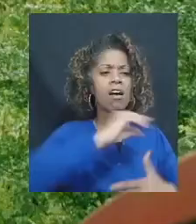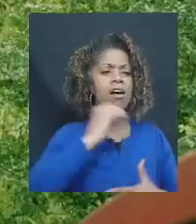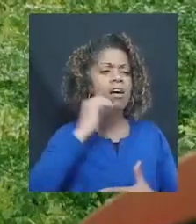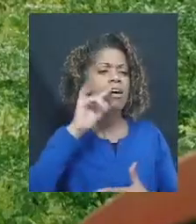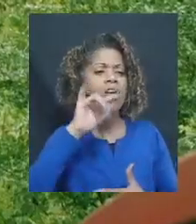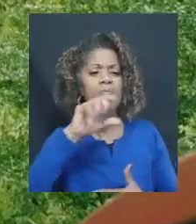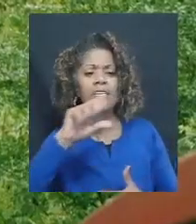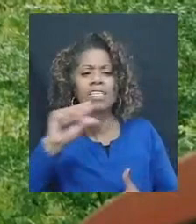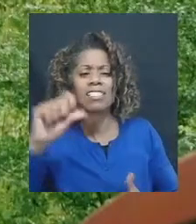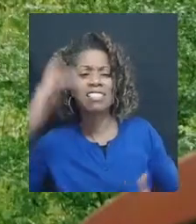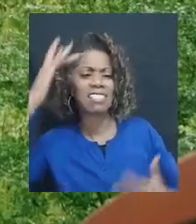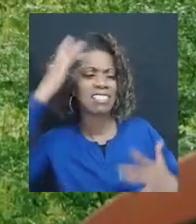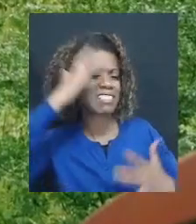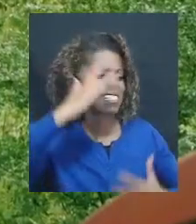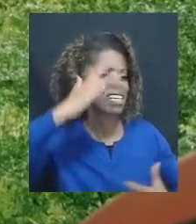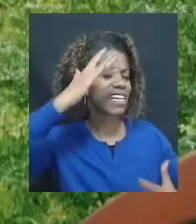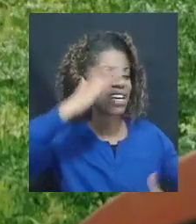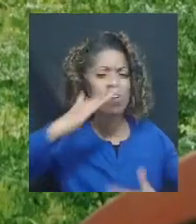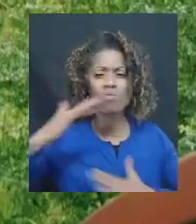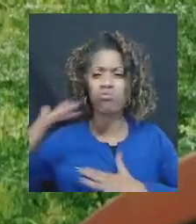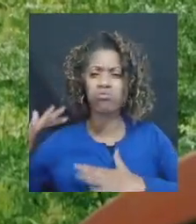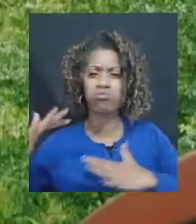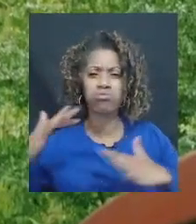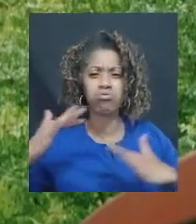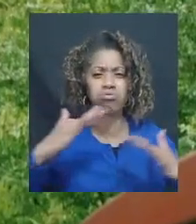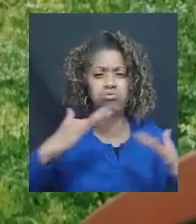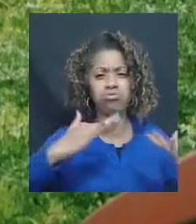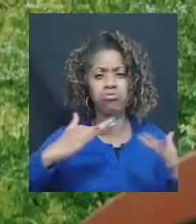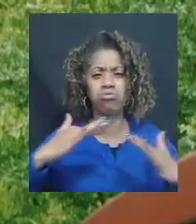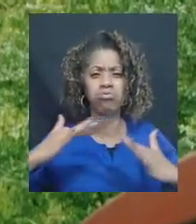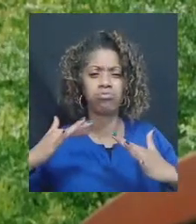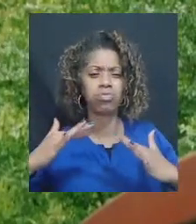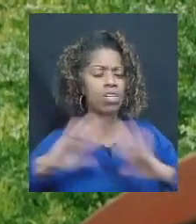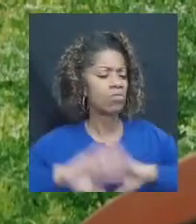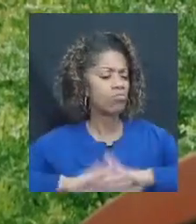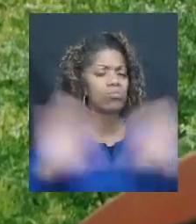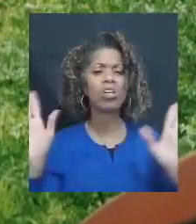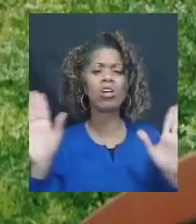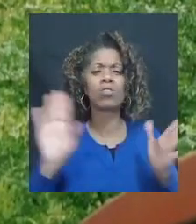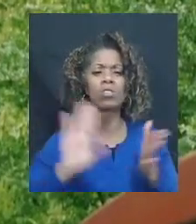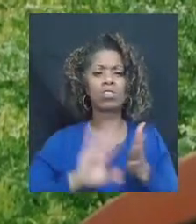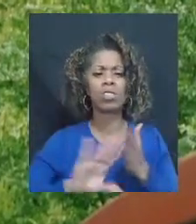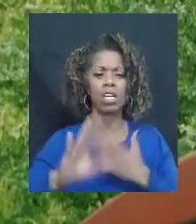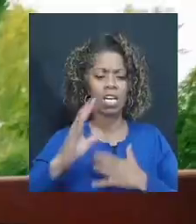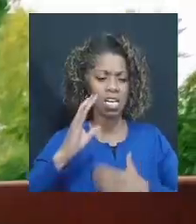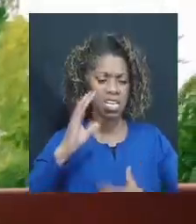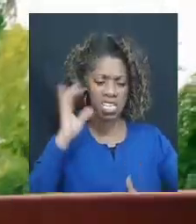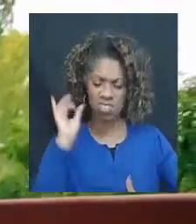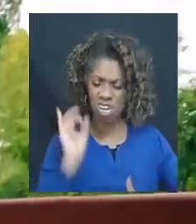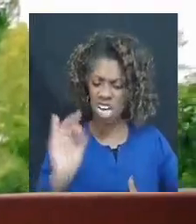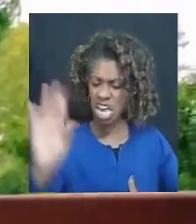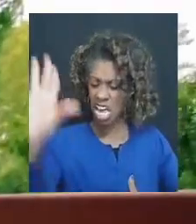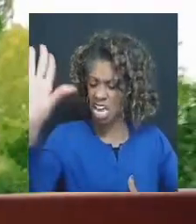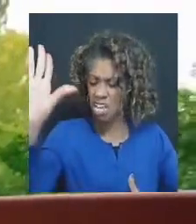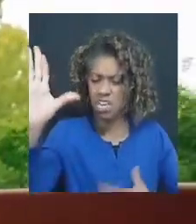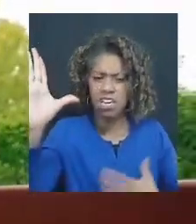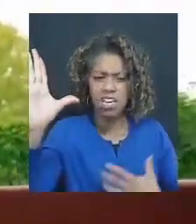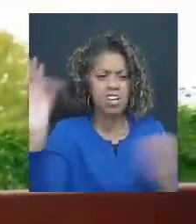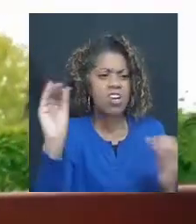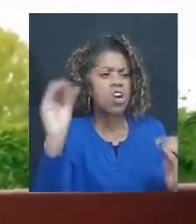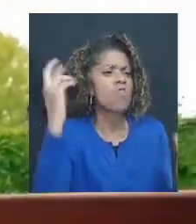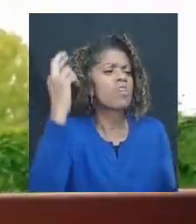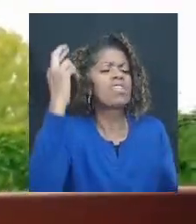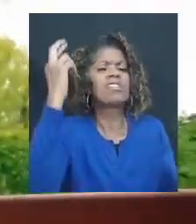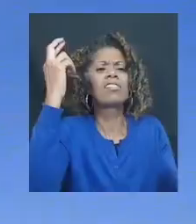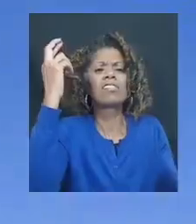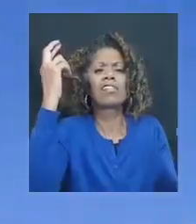war. Excuses anymore. Hunger, hatred without reason. Let this be the